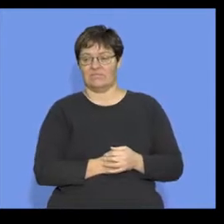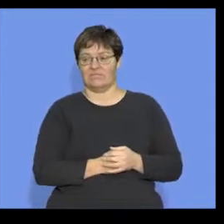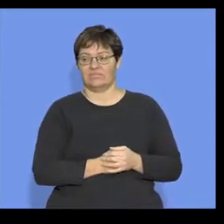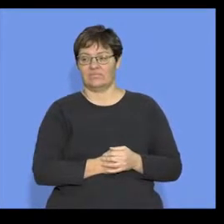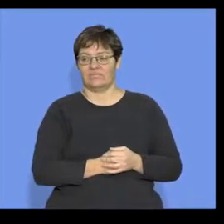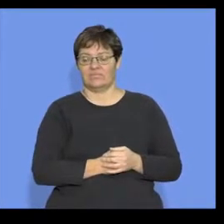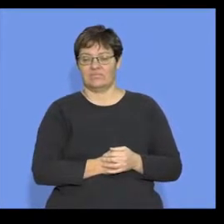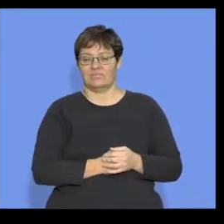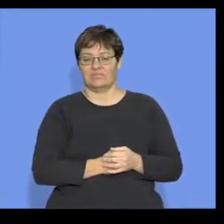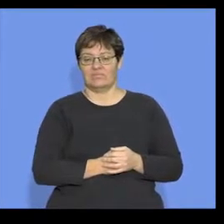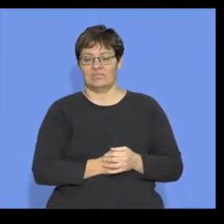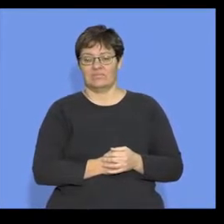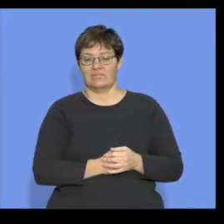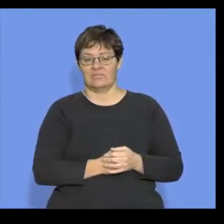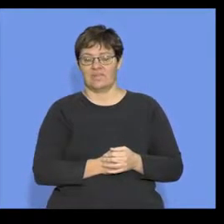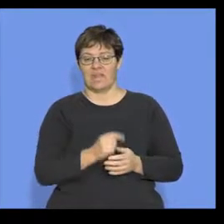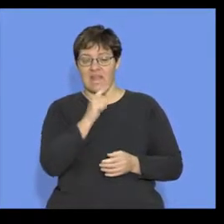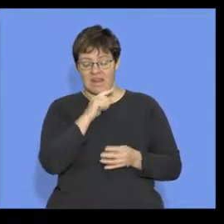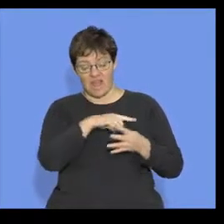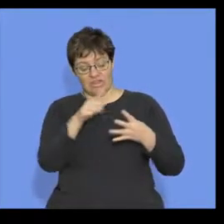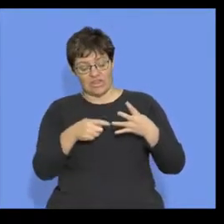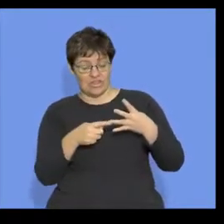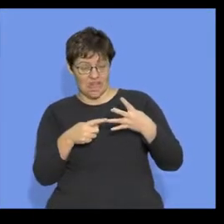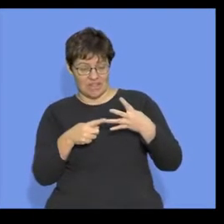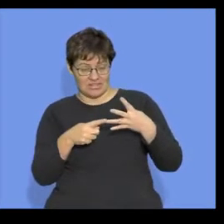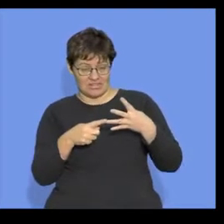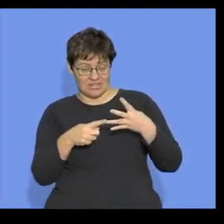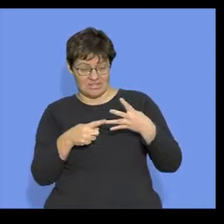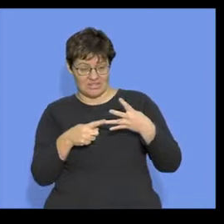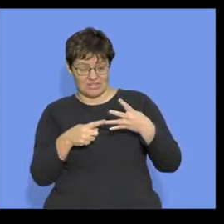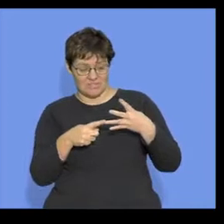Then lastly, if 8 is in the third place,